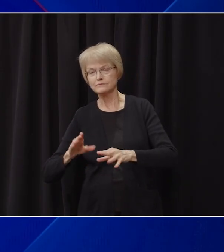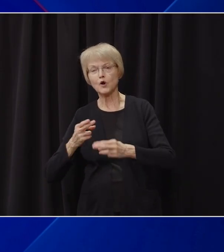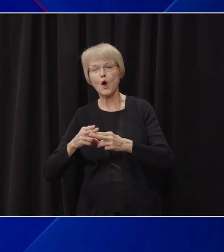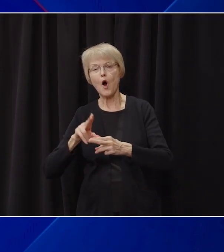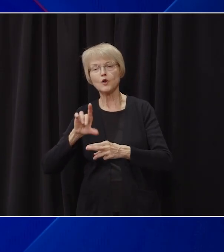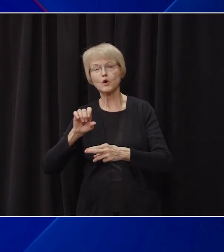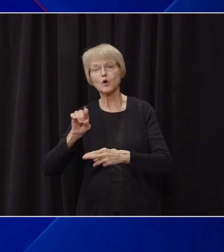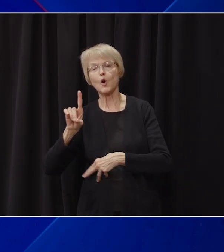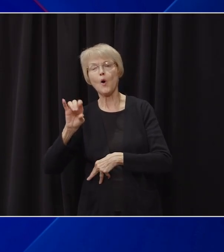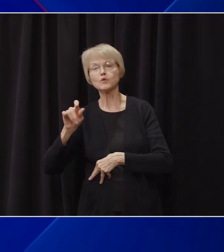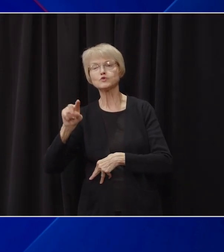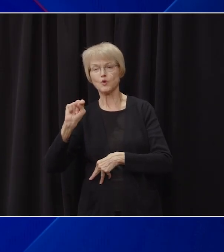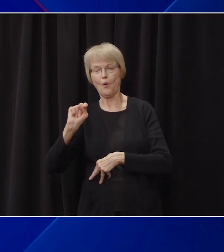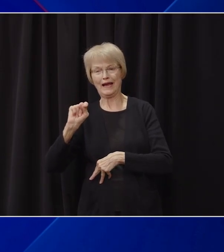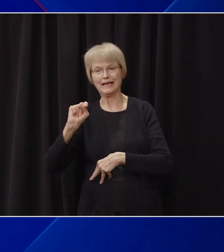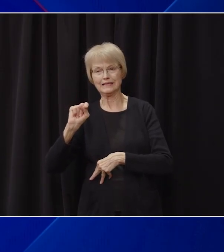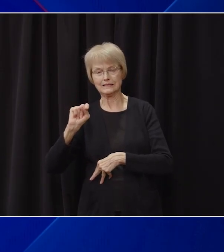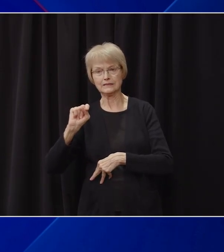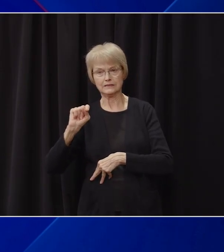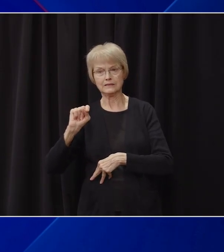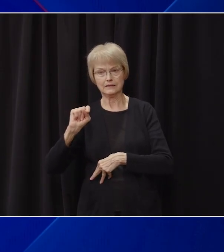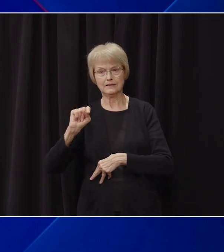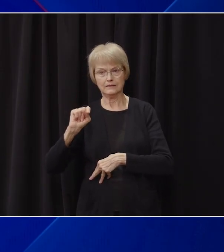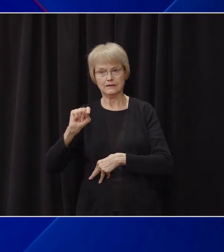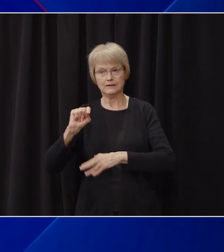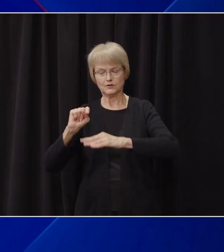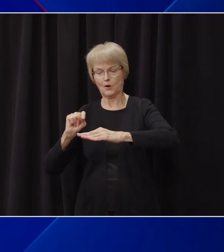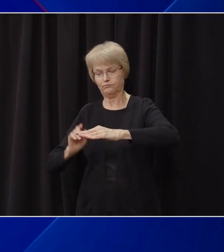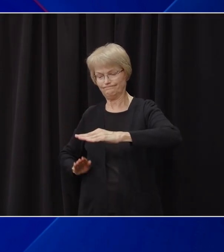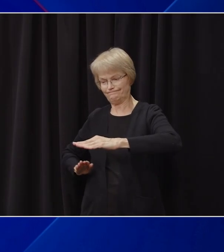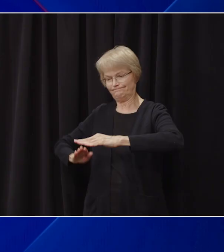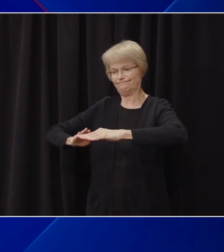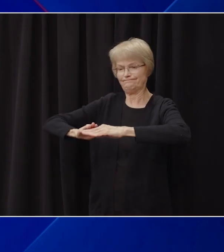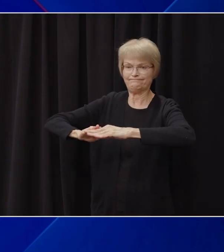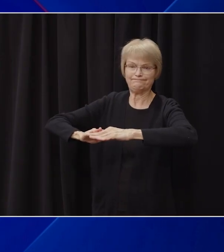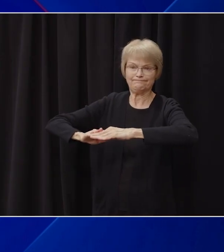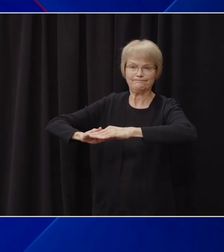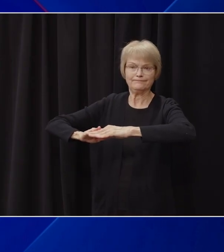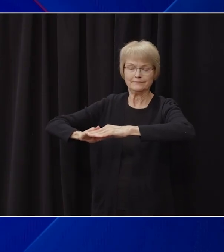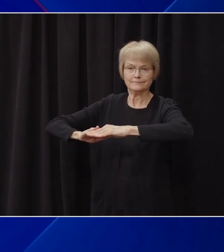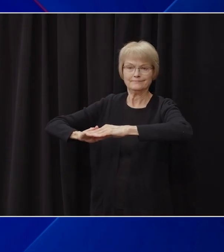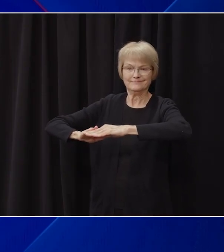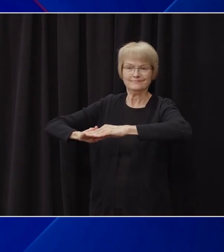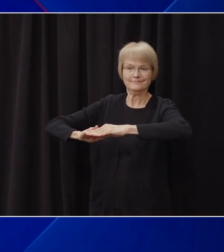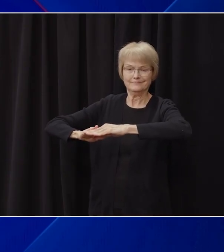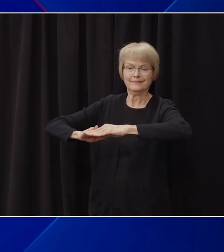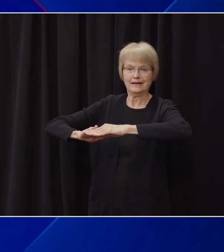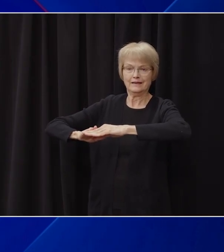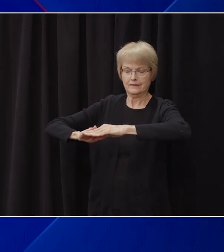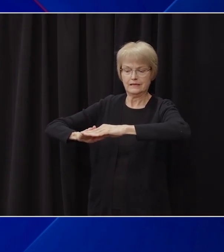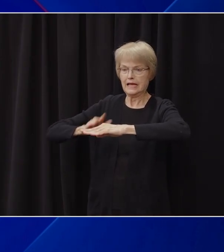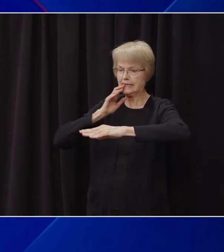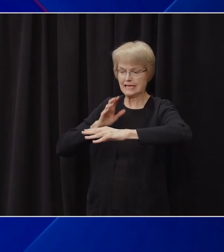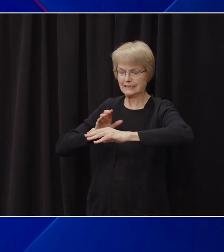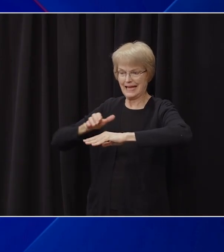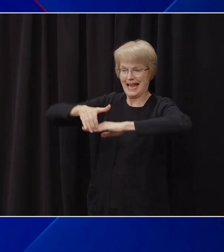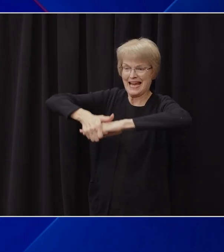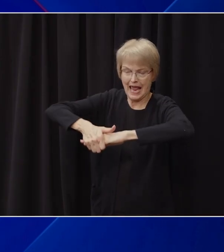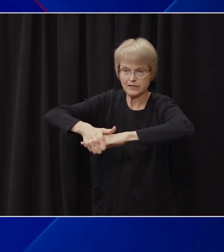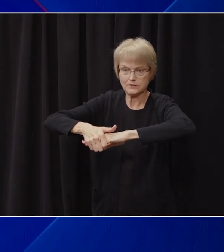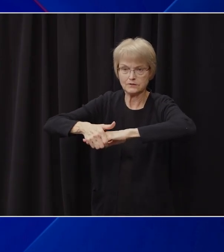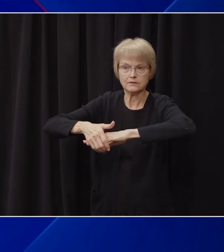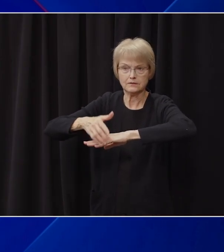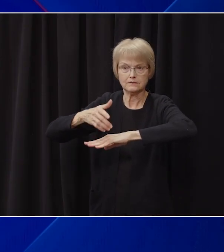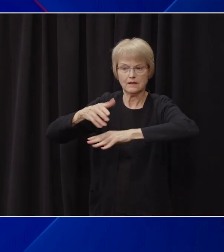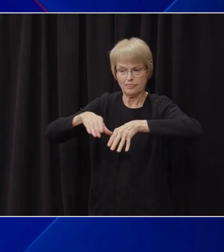removed. It's actually cantilevered over the moat. It doesn't connect into the portico. So we took special care not to damage any